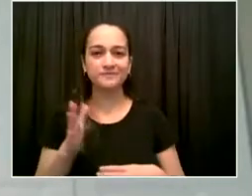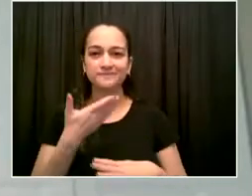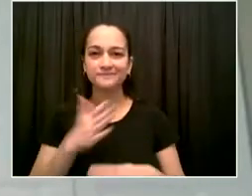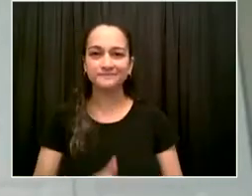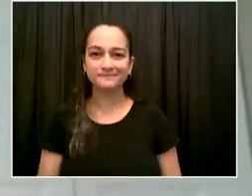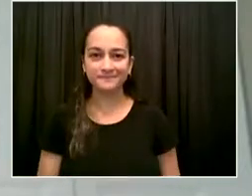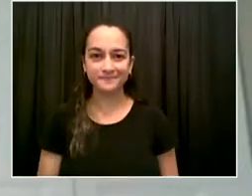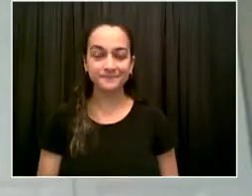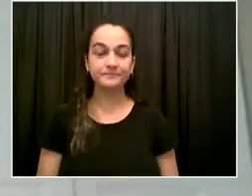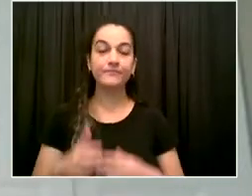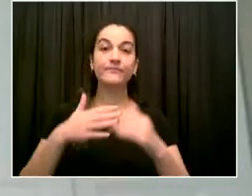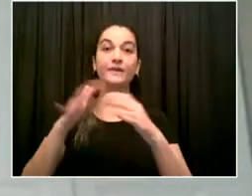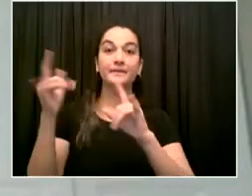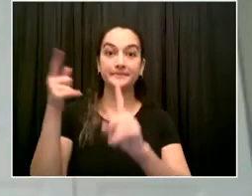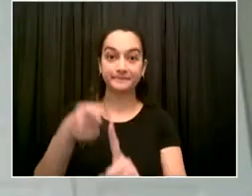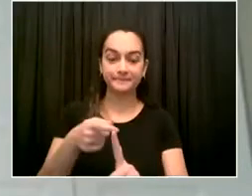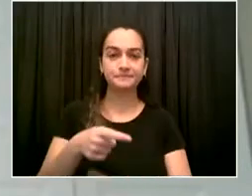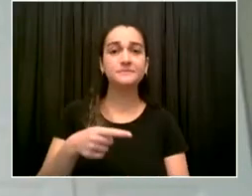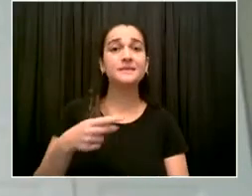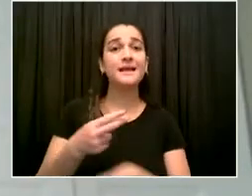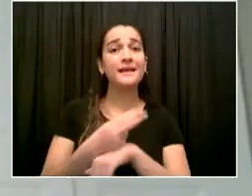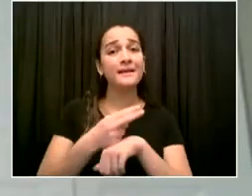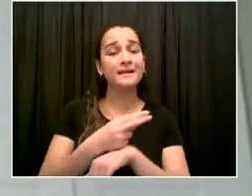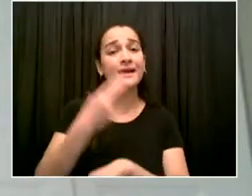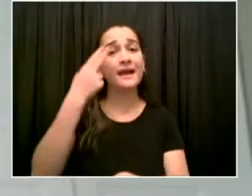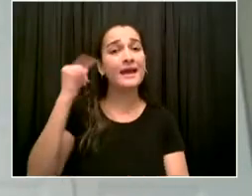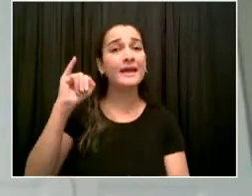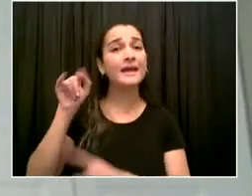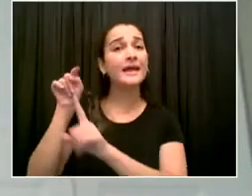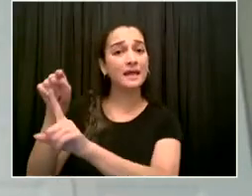Haiti. Specifically, people for Lachai and Jeremy.